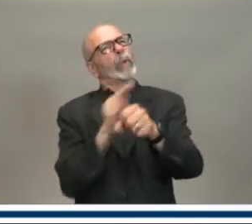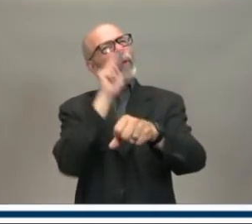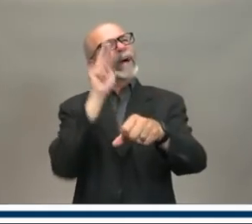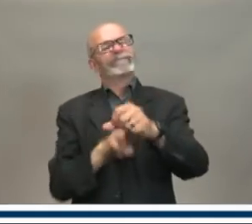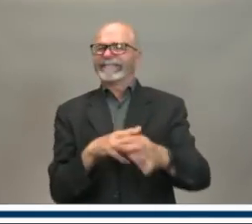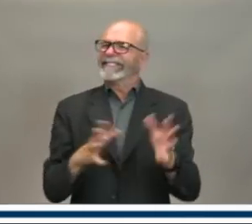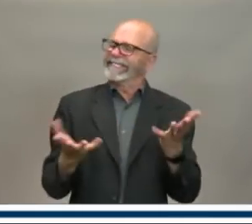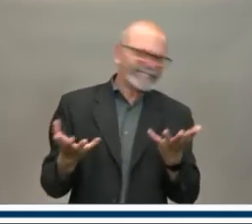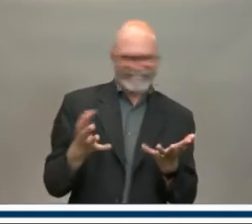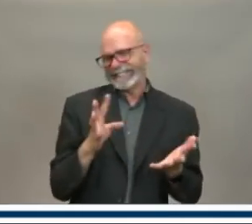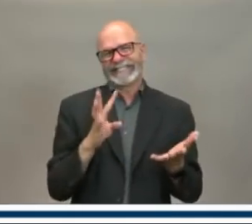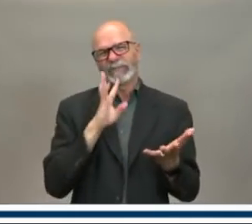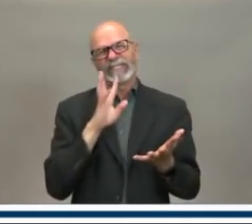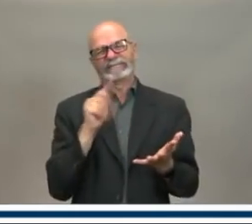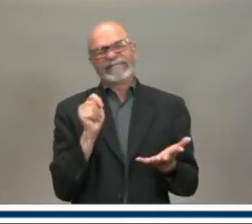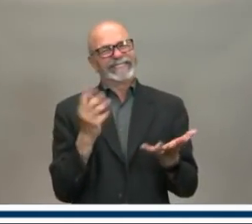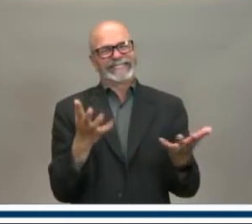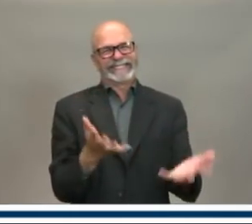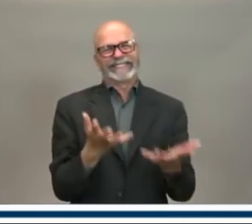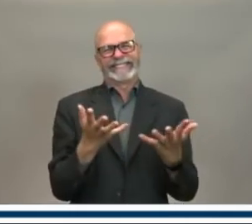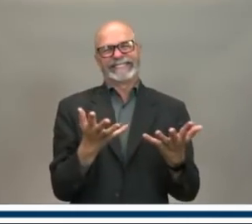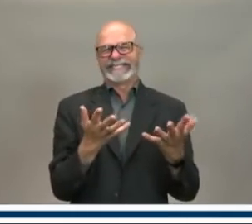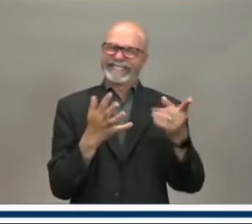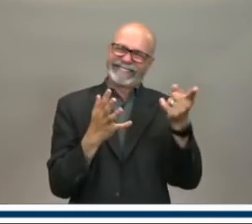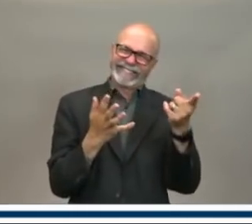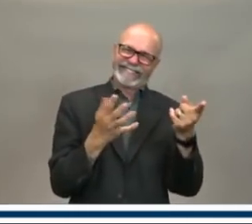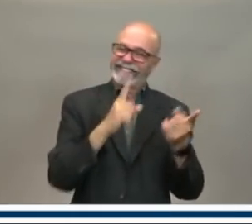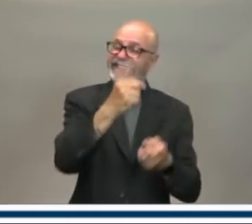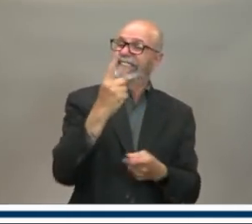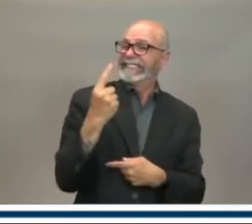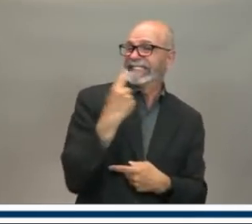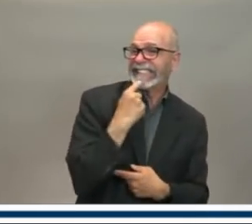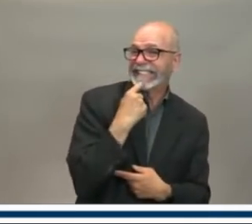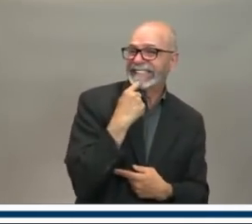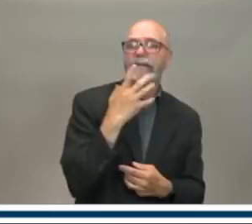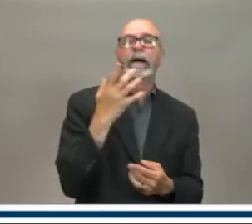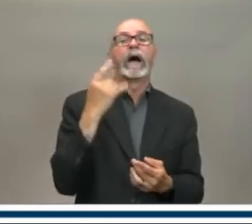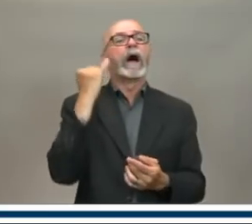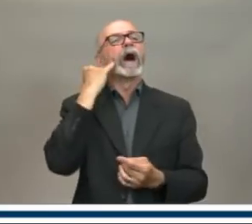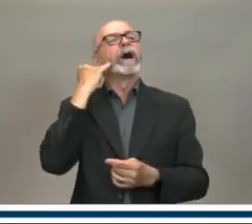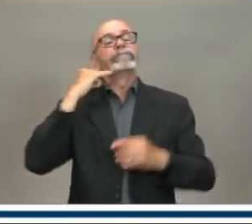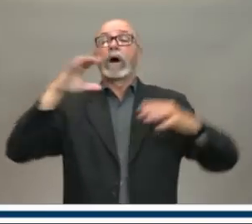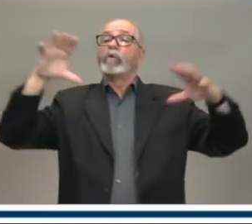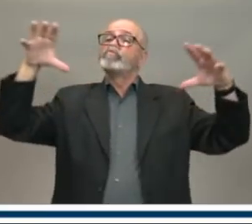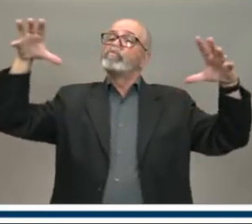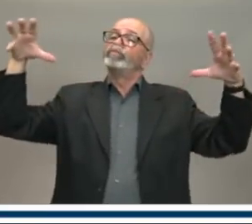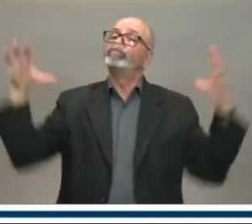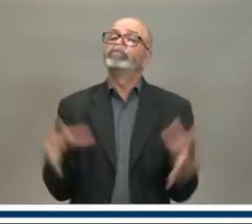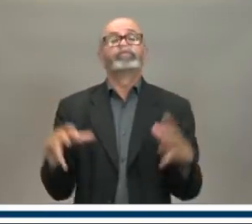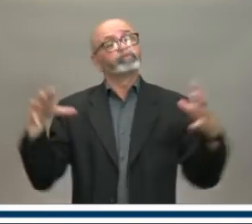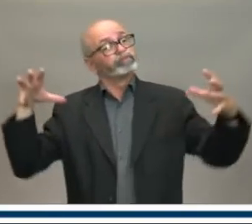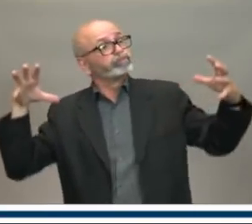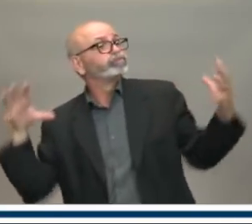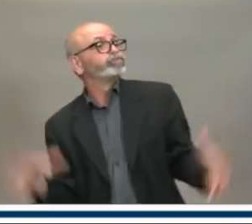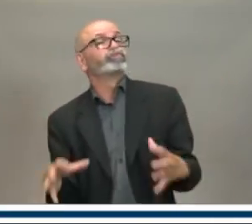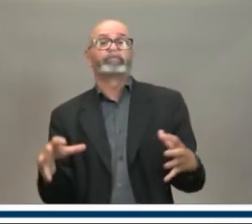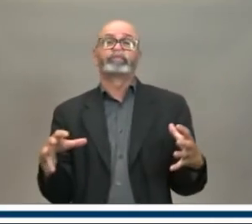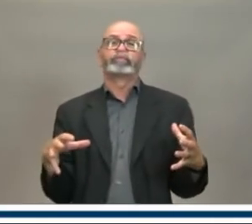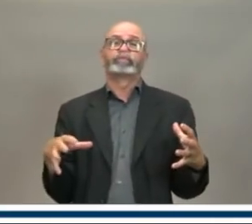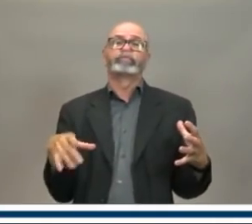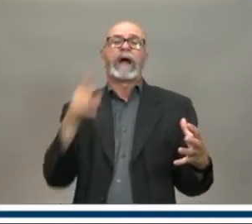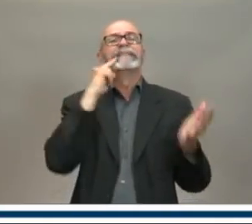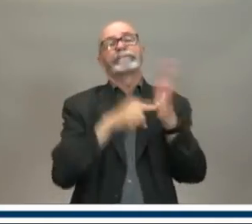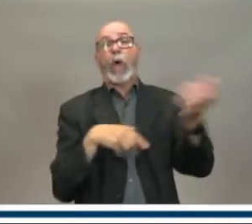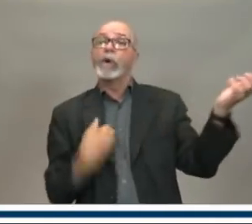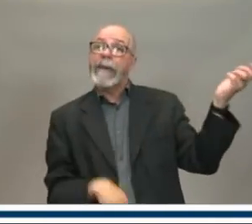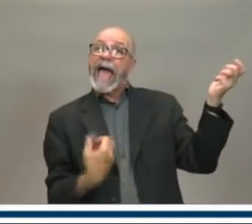I guess, you said that would apply to large gatherings, for instance, concerts, conventions, that